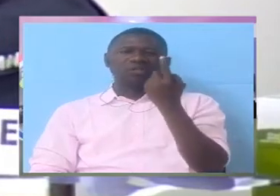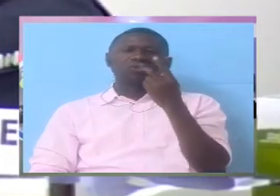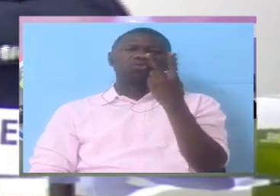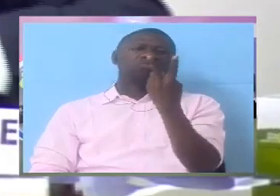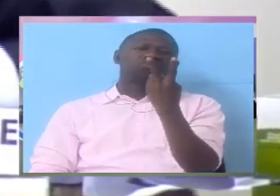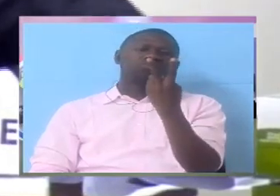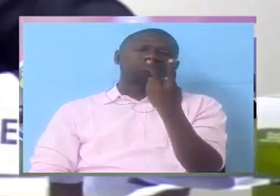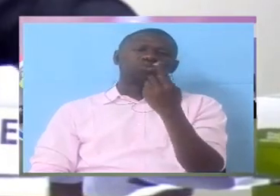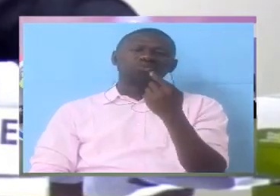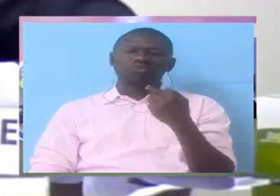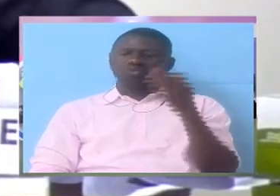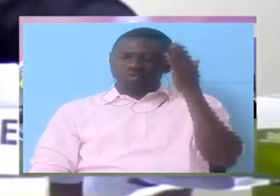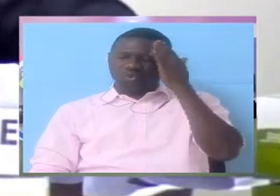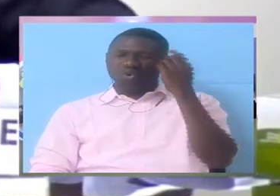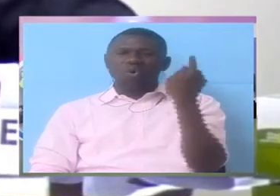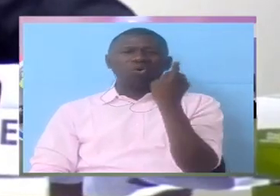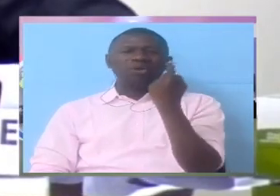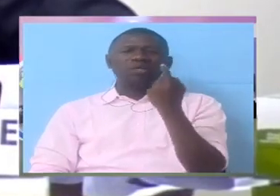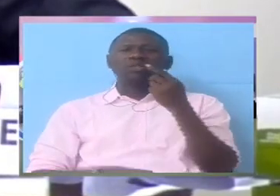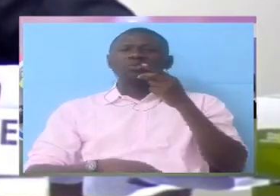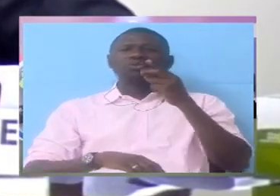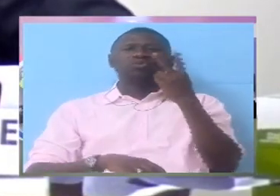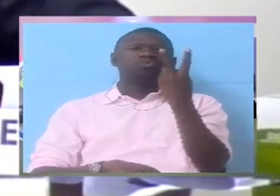instances where